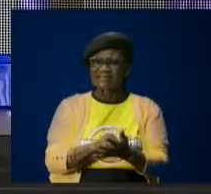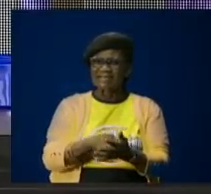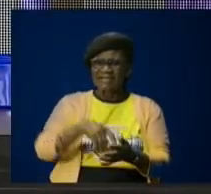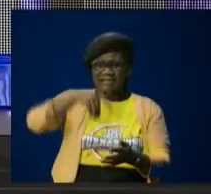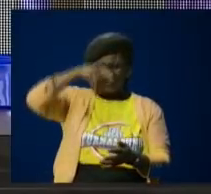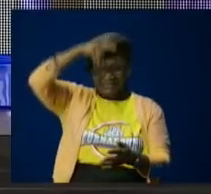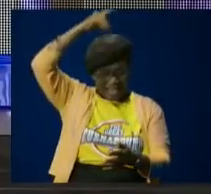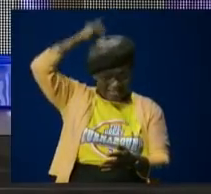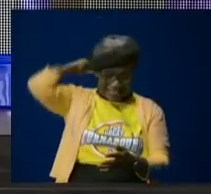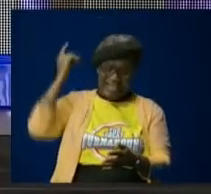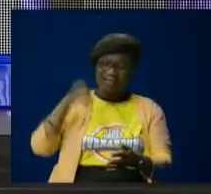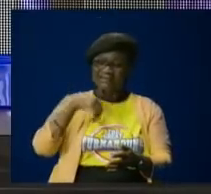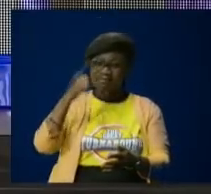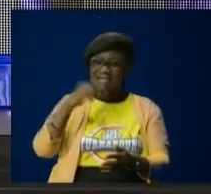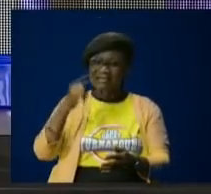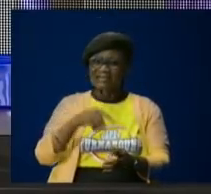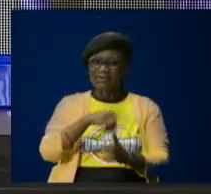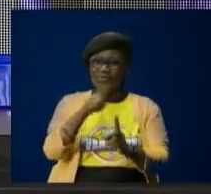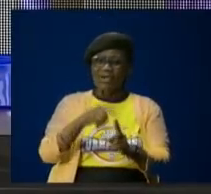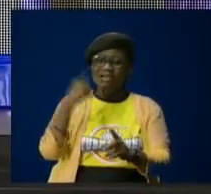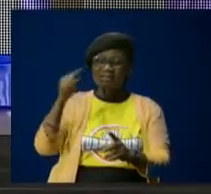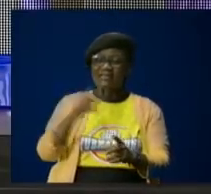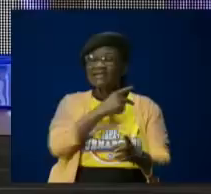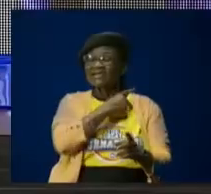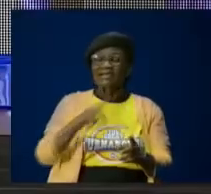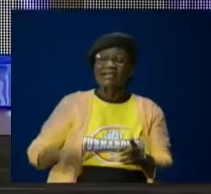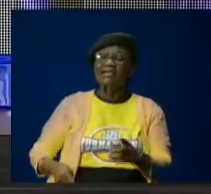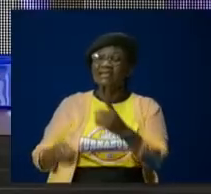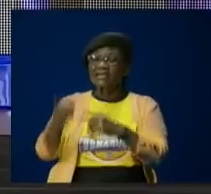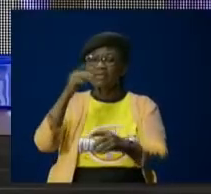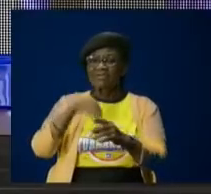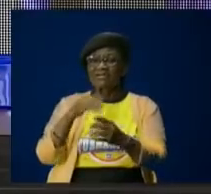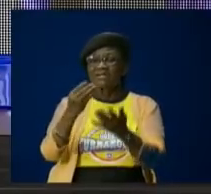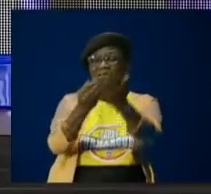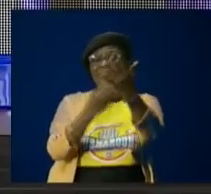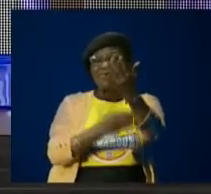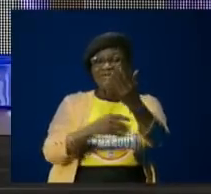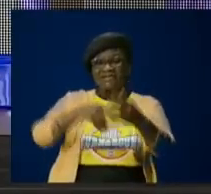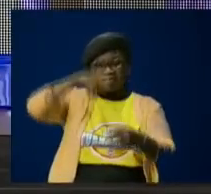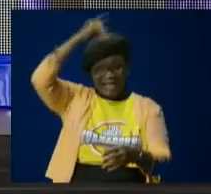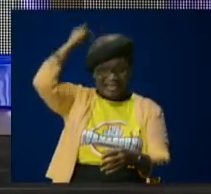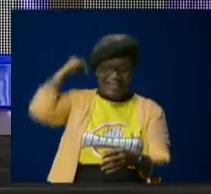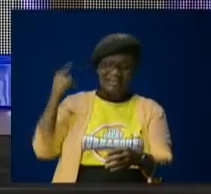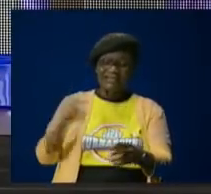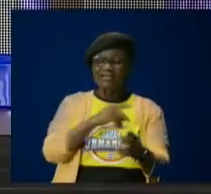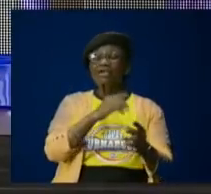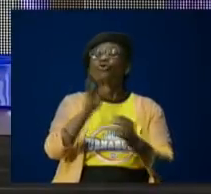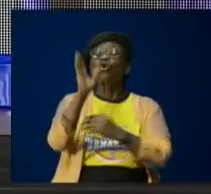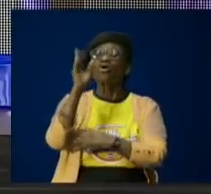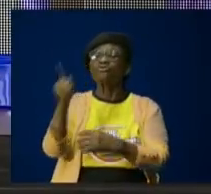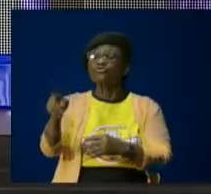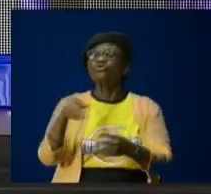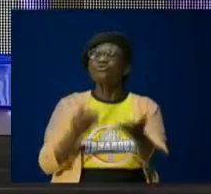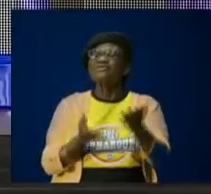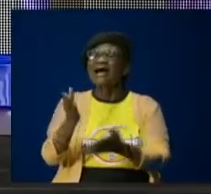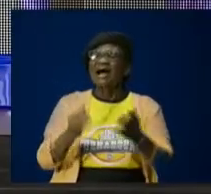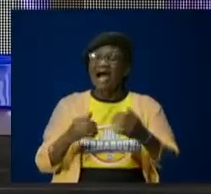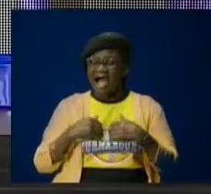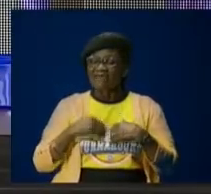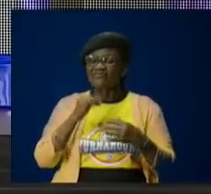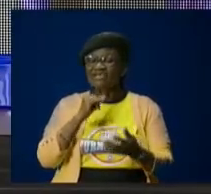Daniel said, when the king came in the morning to say, Daniel, the God you are serving, has he been able to deliver